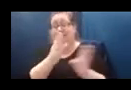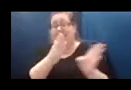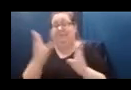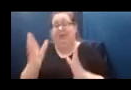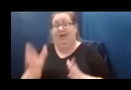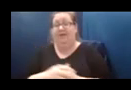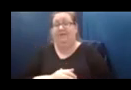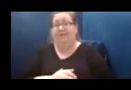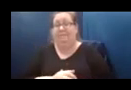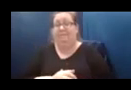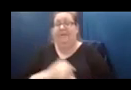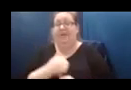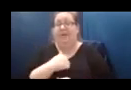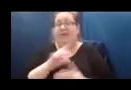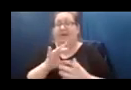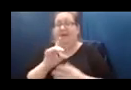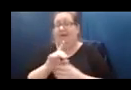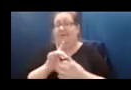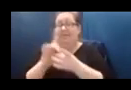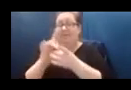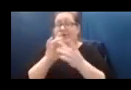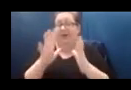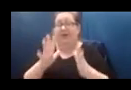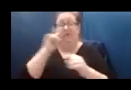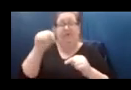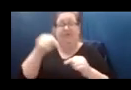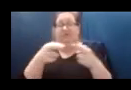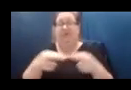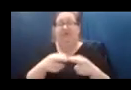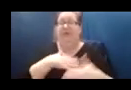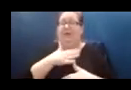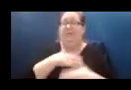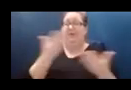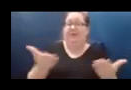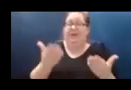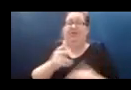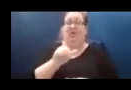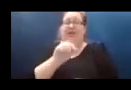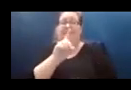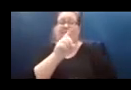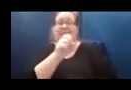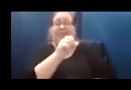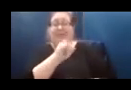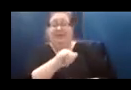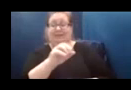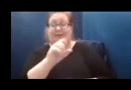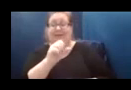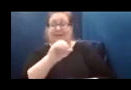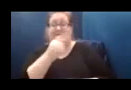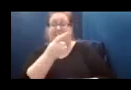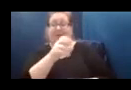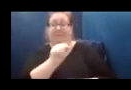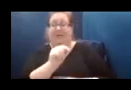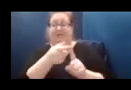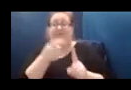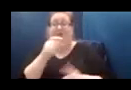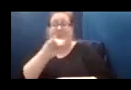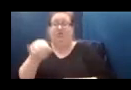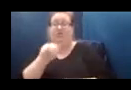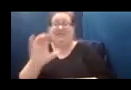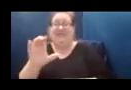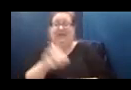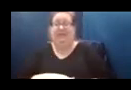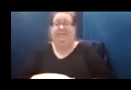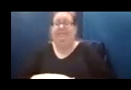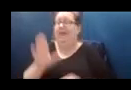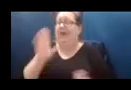region. Happy to be here. And Lindsay Sigmund from Jersey City.